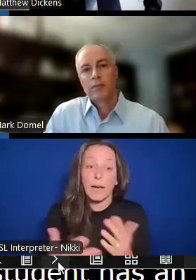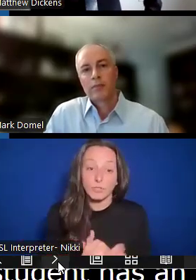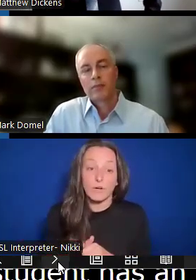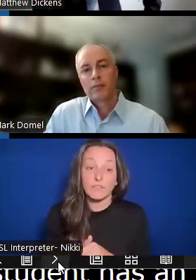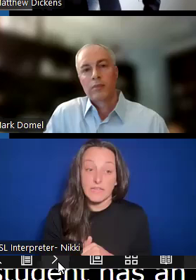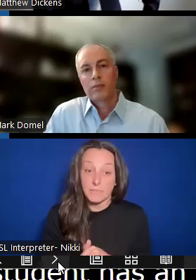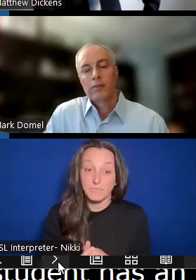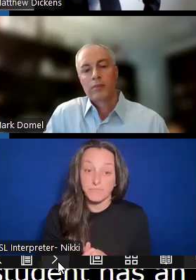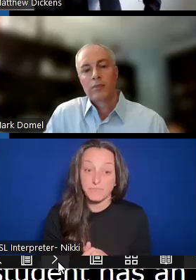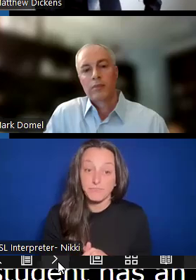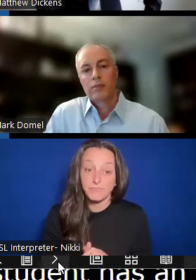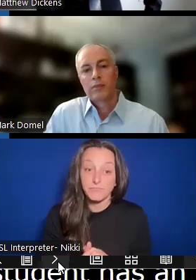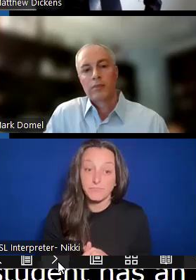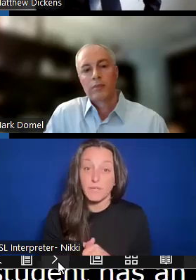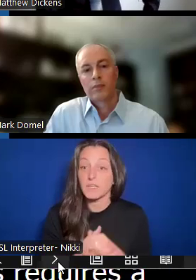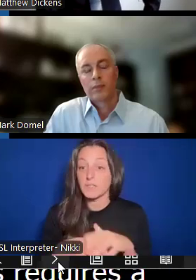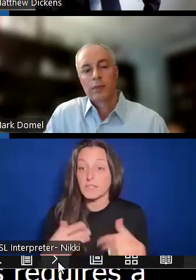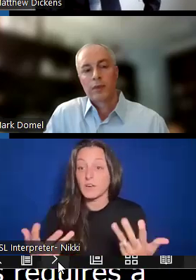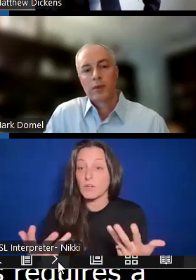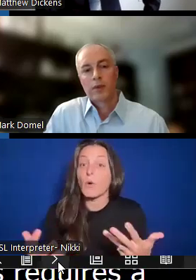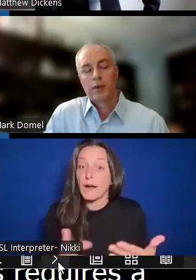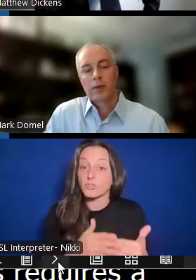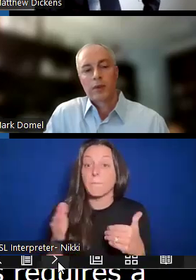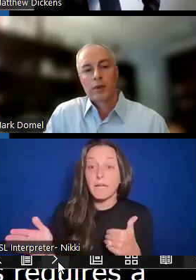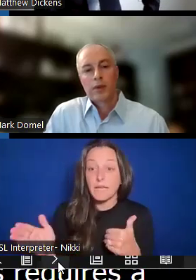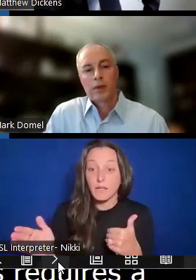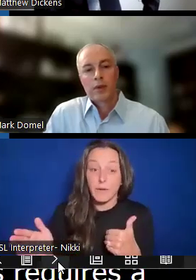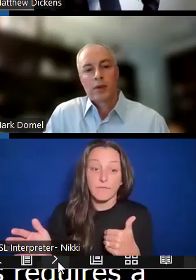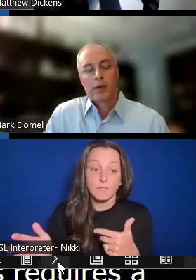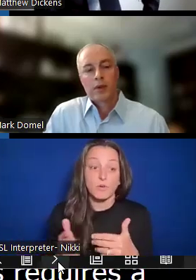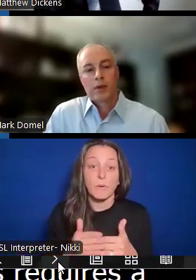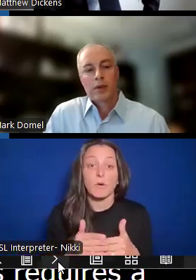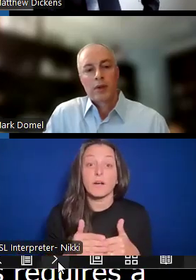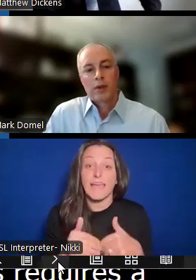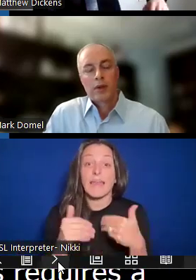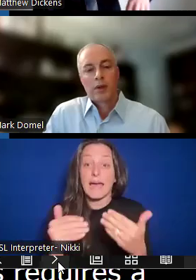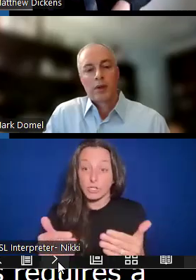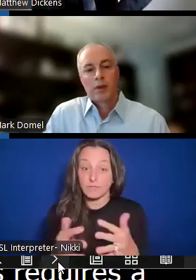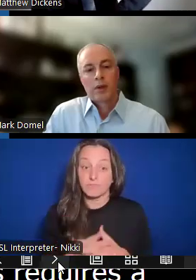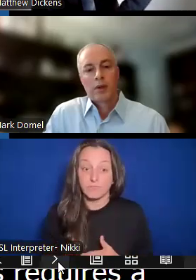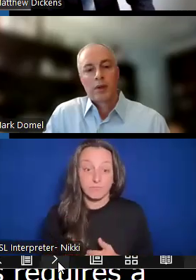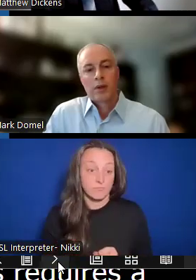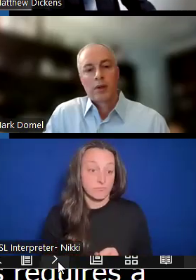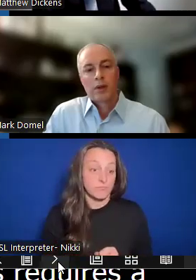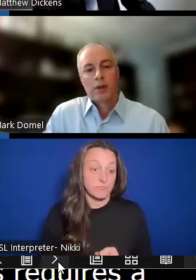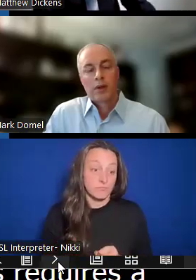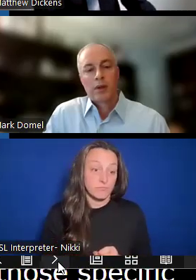shot, perhaps during the day? That doesn't necessarily require extra money on the behalf of the school, but requires an action.